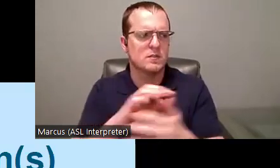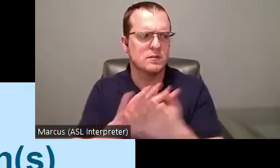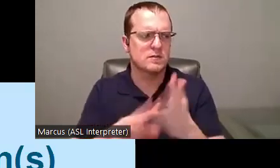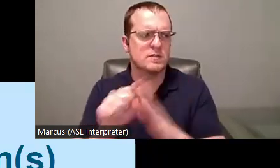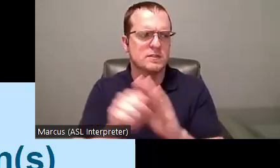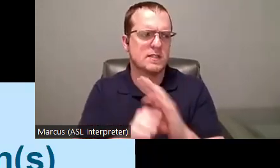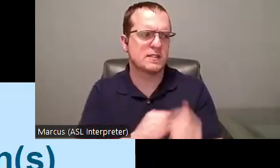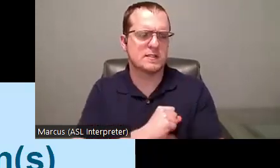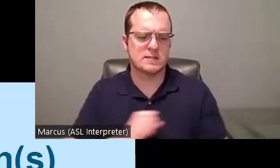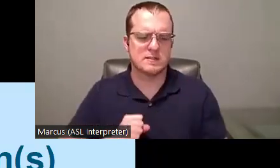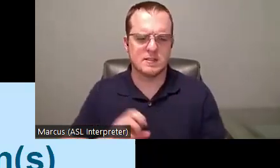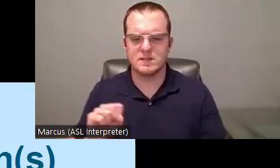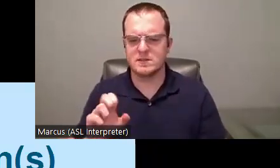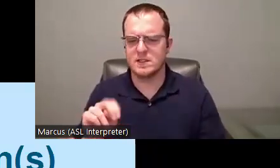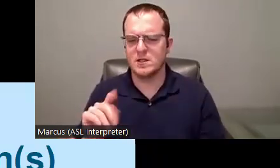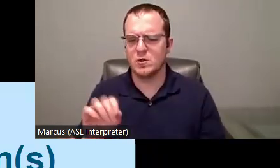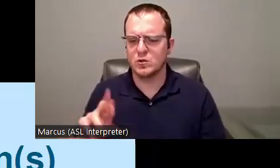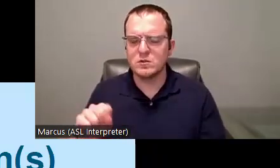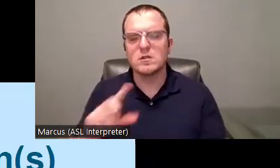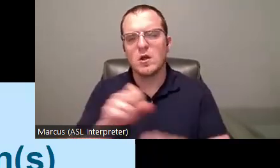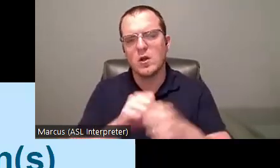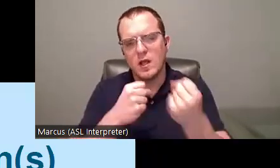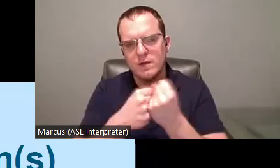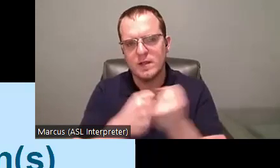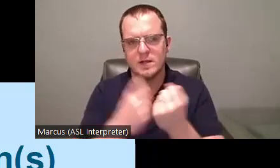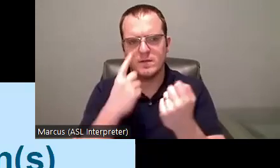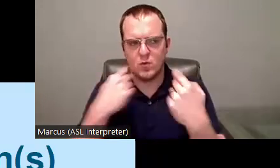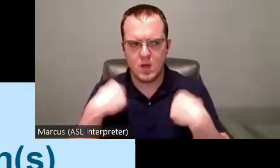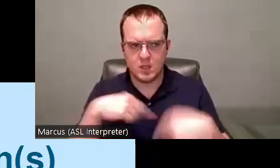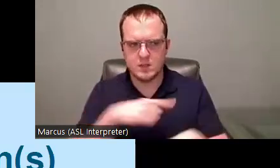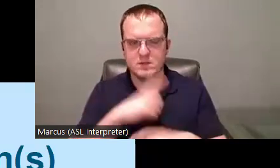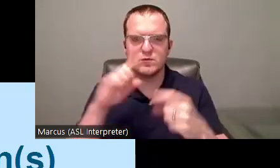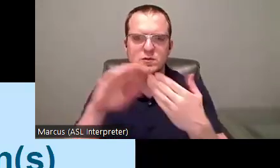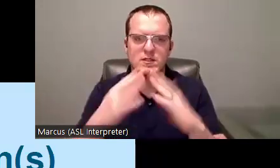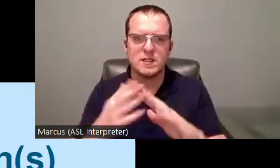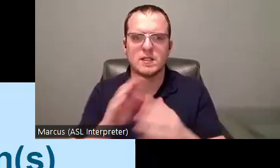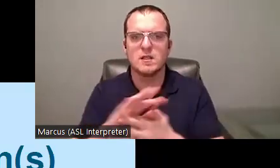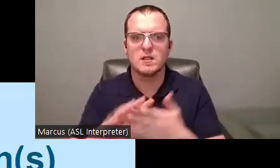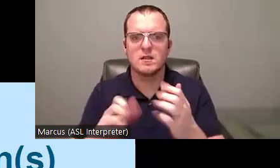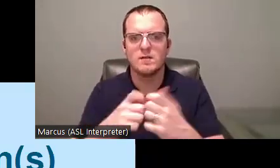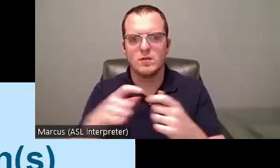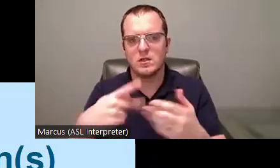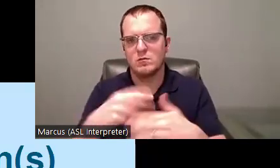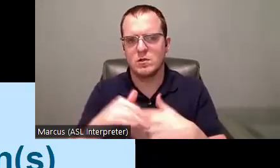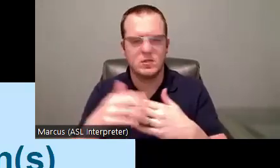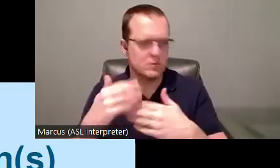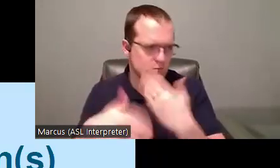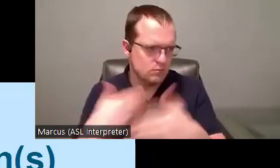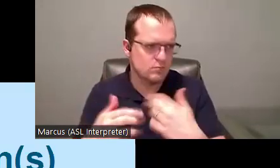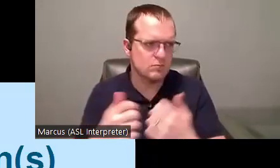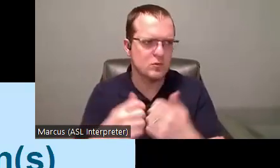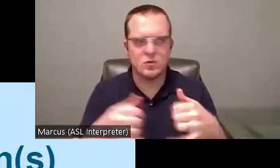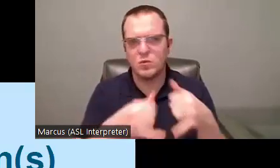senators, on advocating on, our behalf, the city's behalf, and for these projects to get these